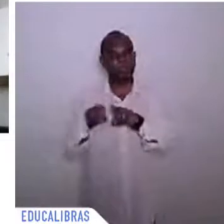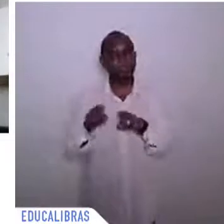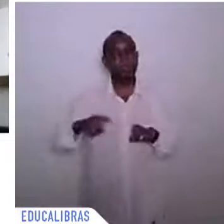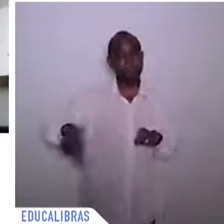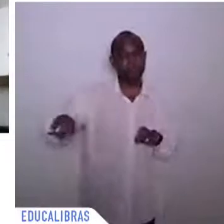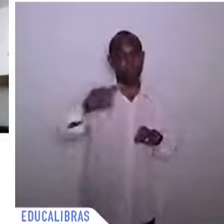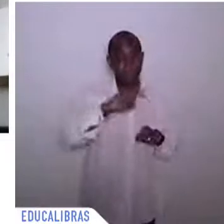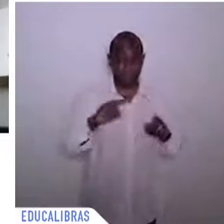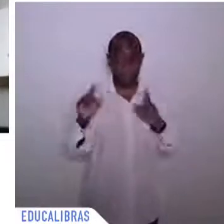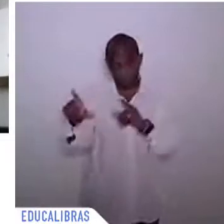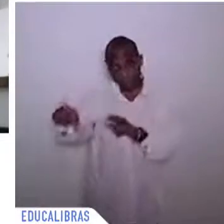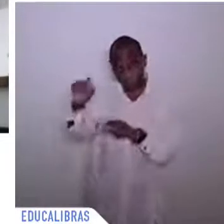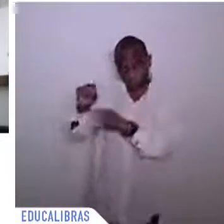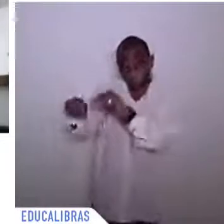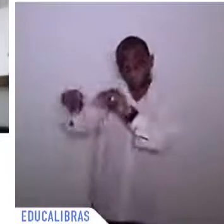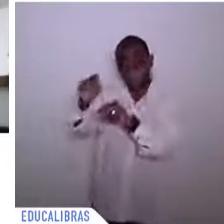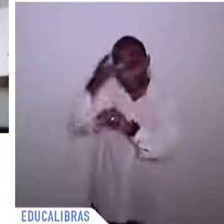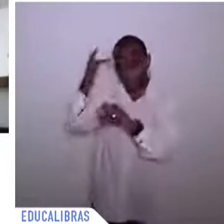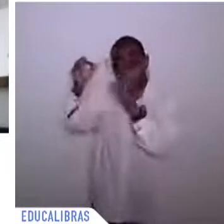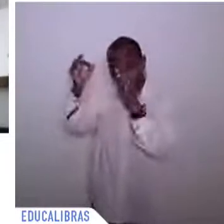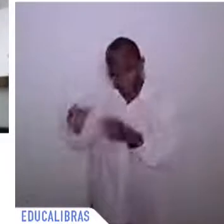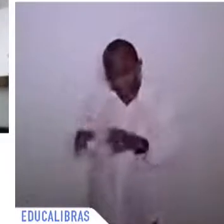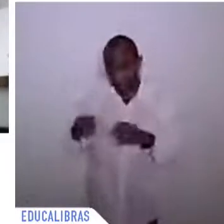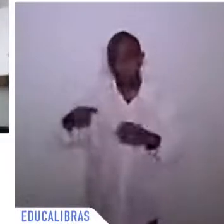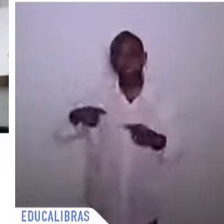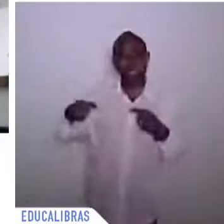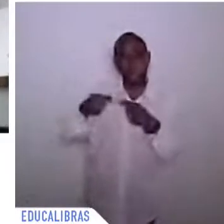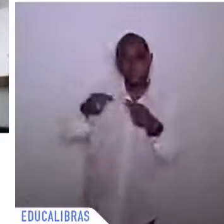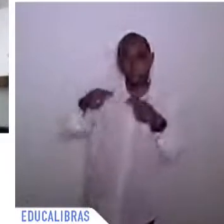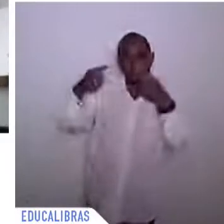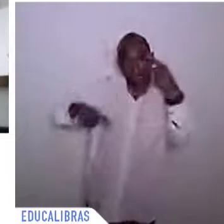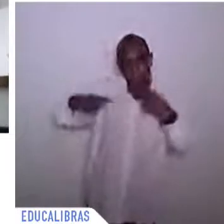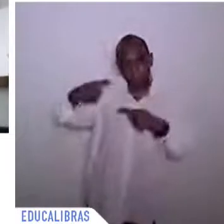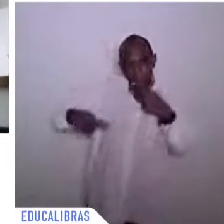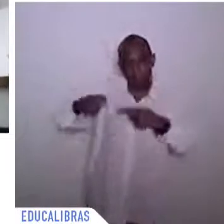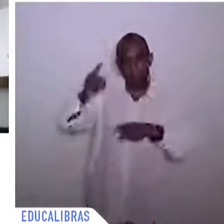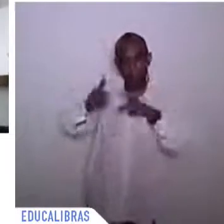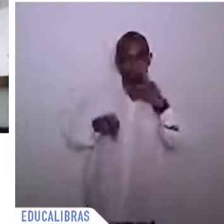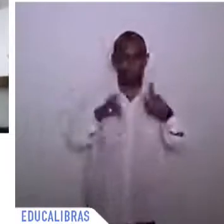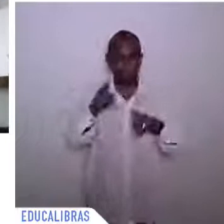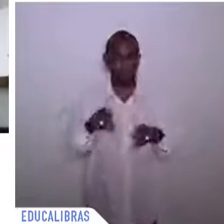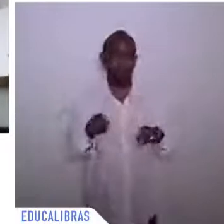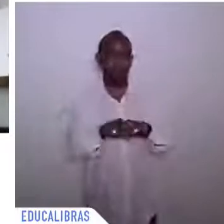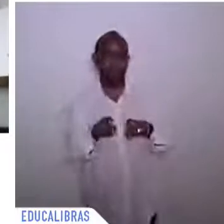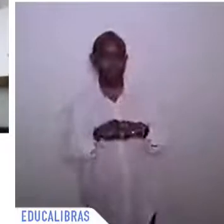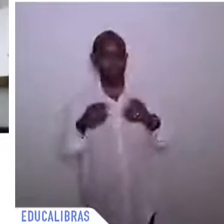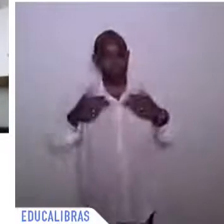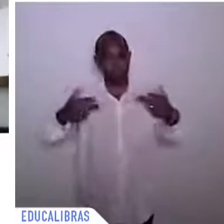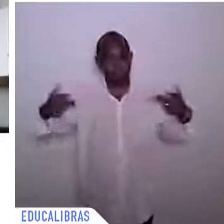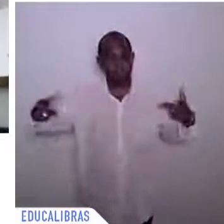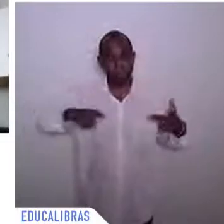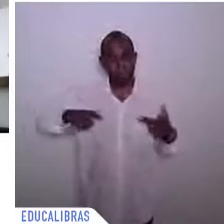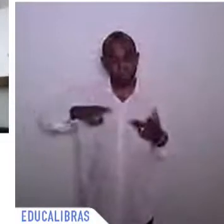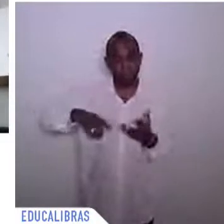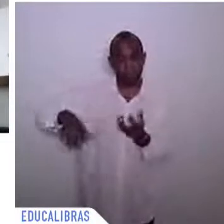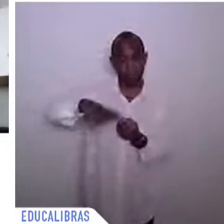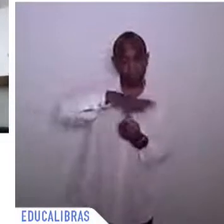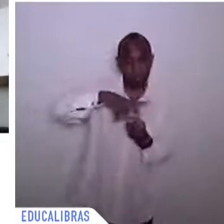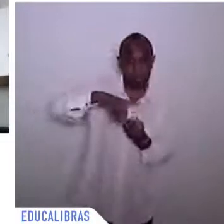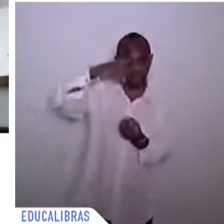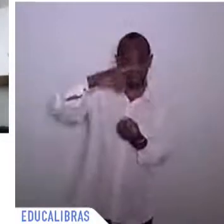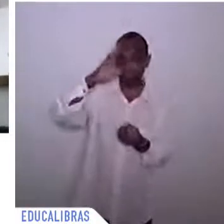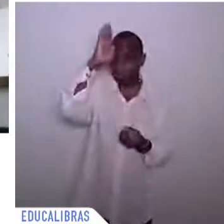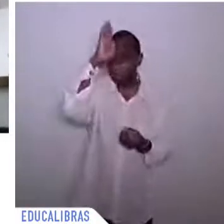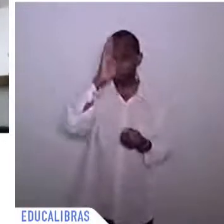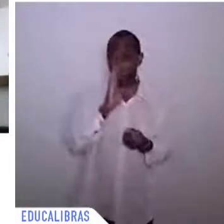how much inequality we'll have in our country, since inequalities are in some ways a political decision. So in order to fight against them, we need